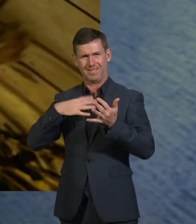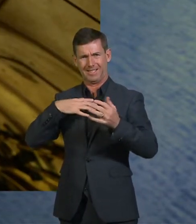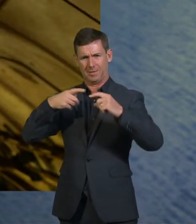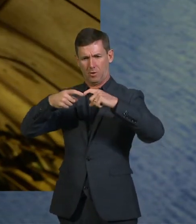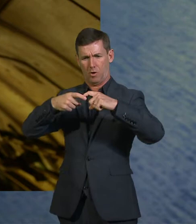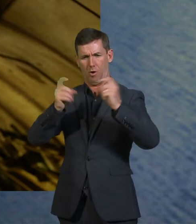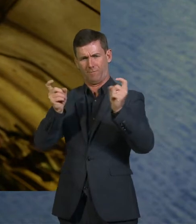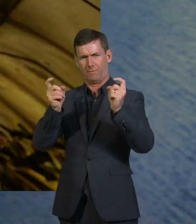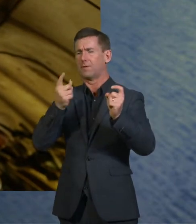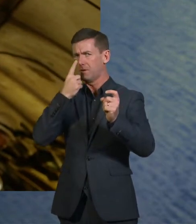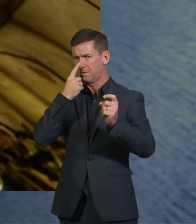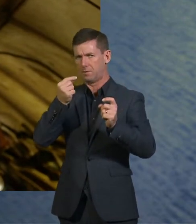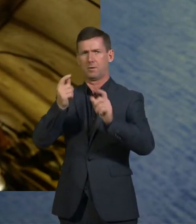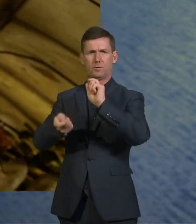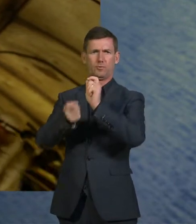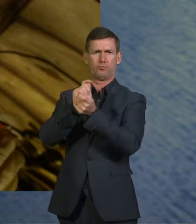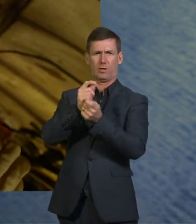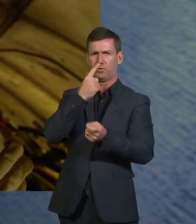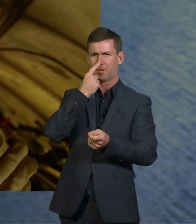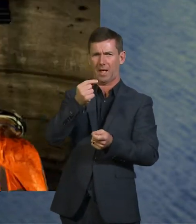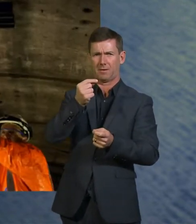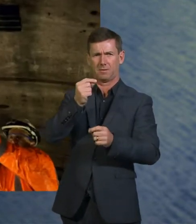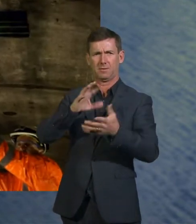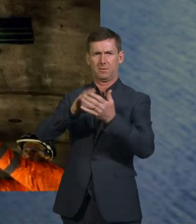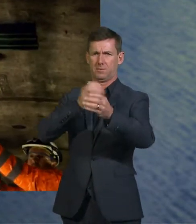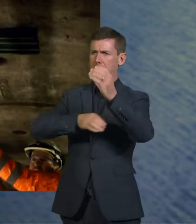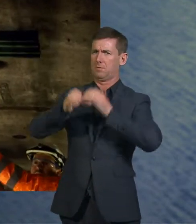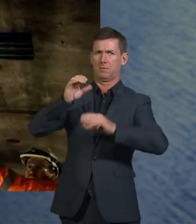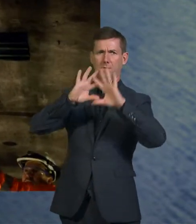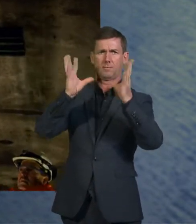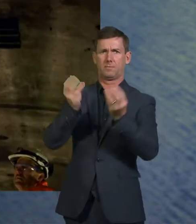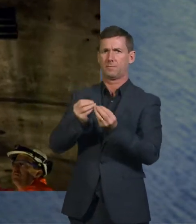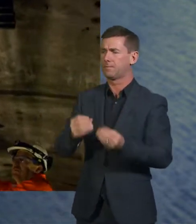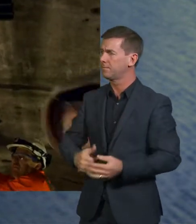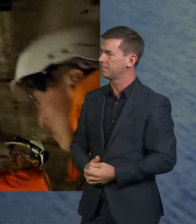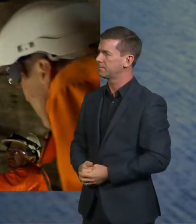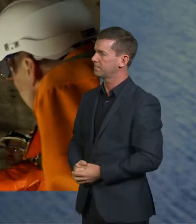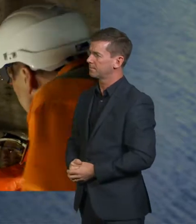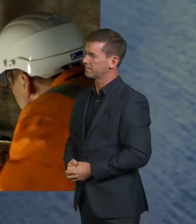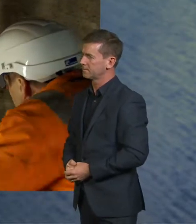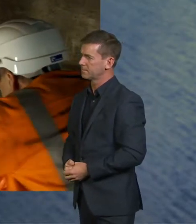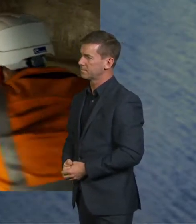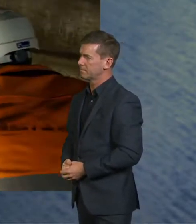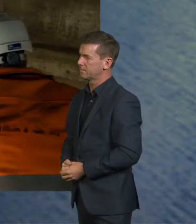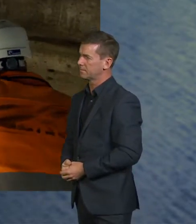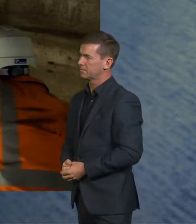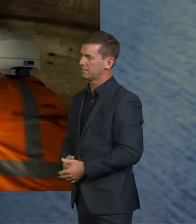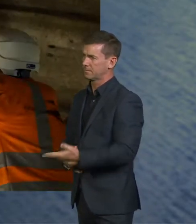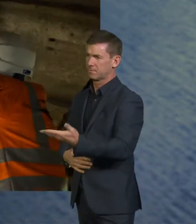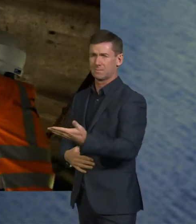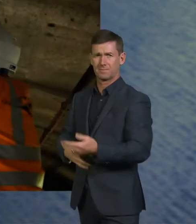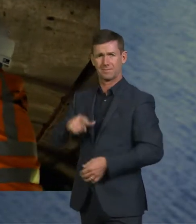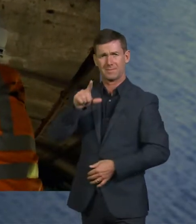balance weight wire and the flying tail wire and replace the whole lot. The flying tail is 11 metres long, but it holds up more